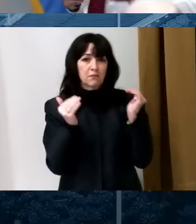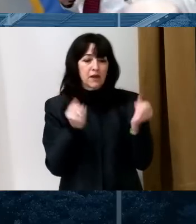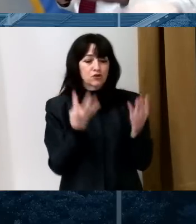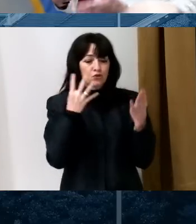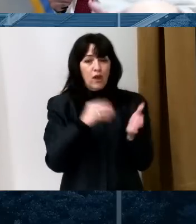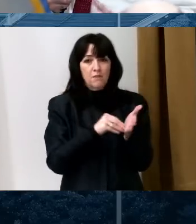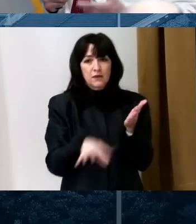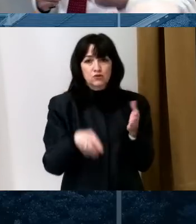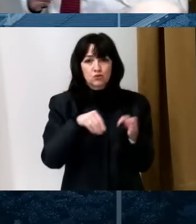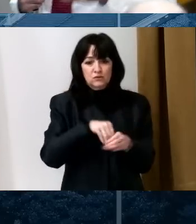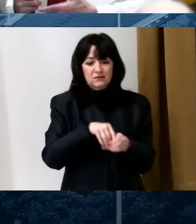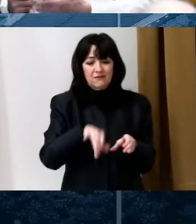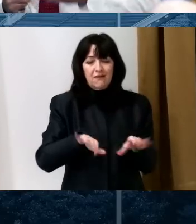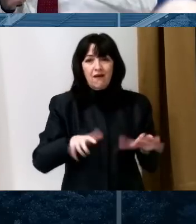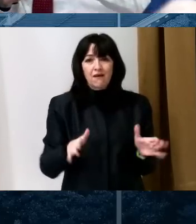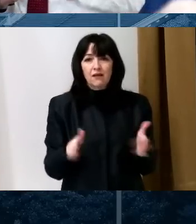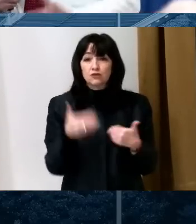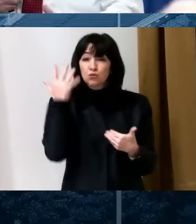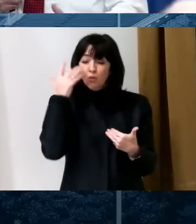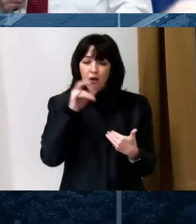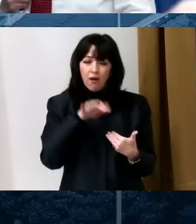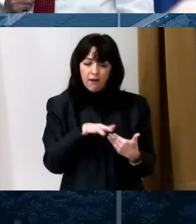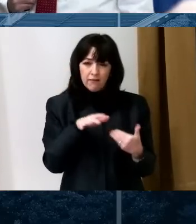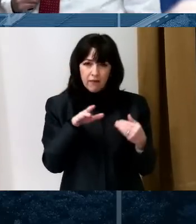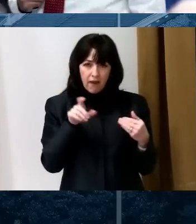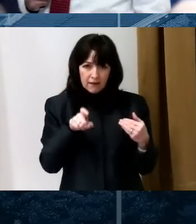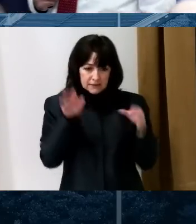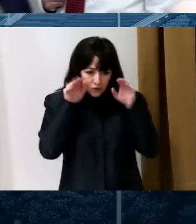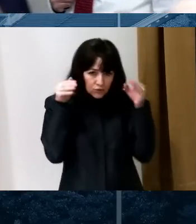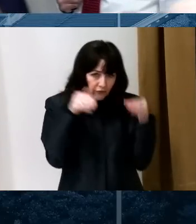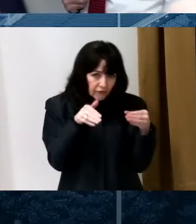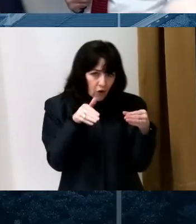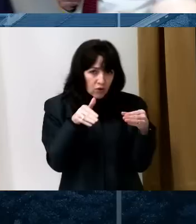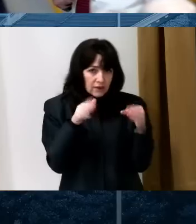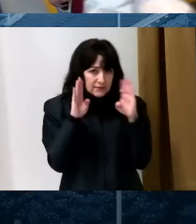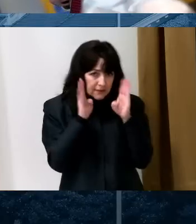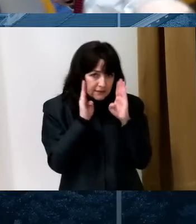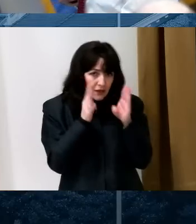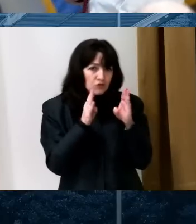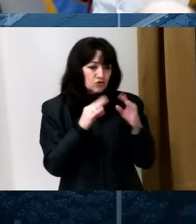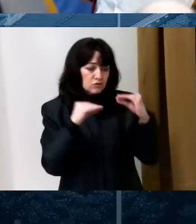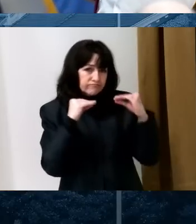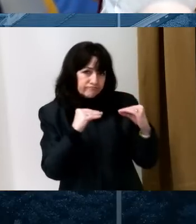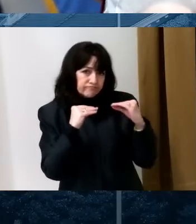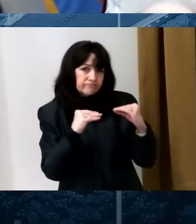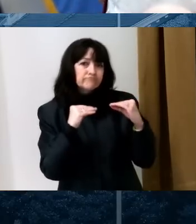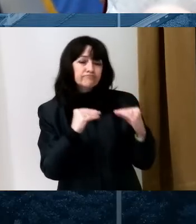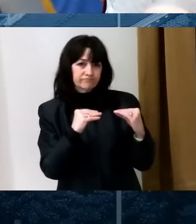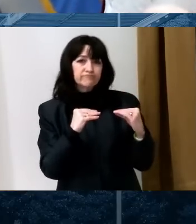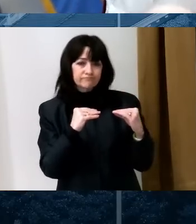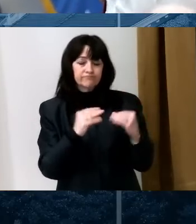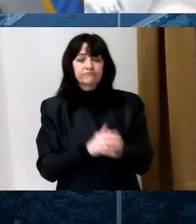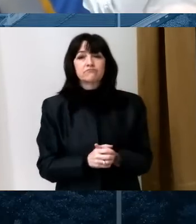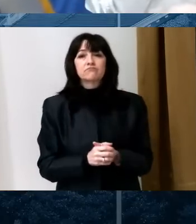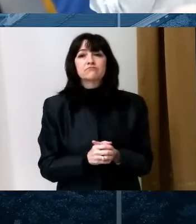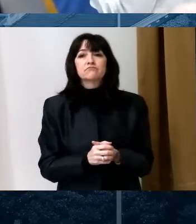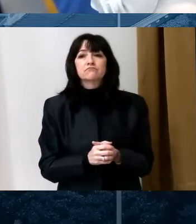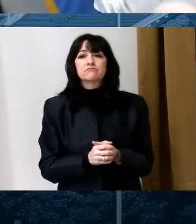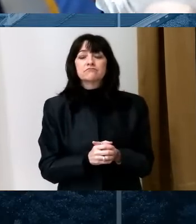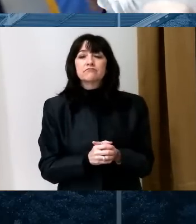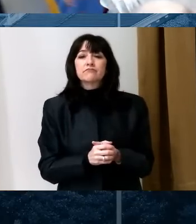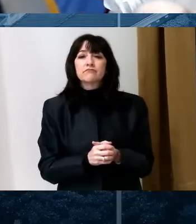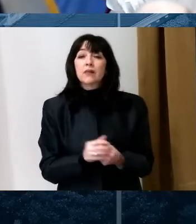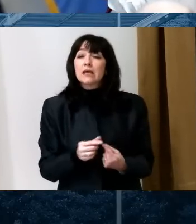So making sure that those kids can really get a good head start as they enter kindergarten and 1st grade. So here are